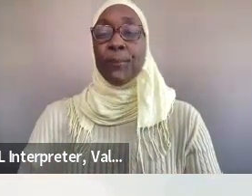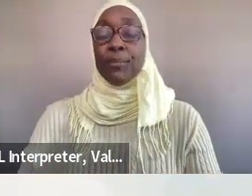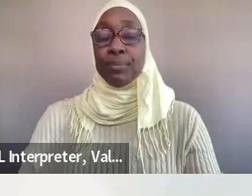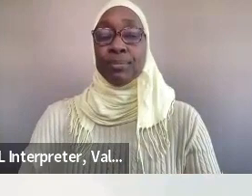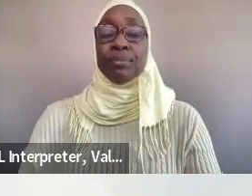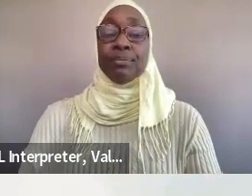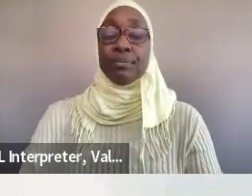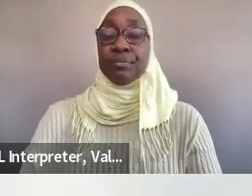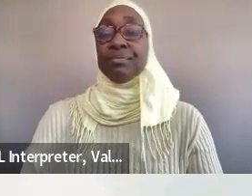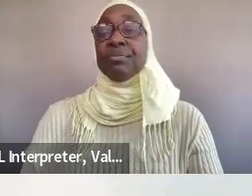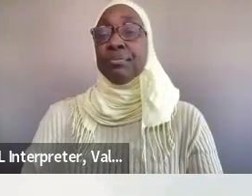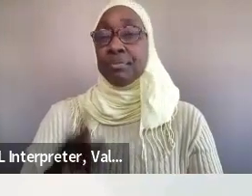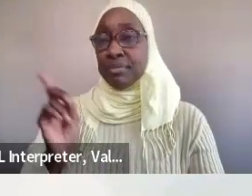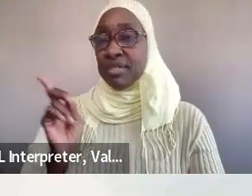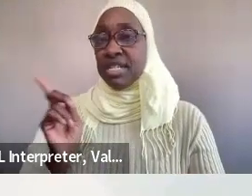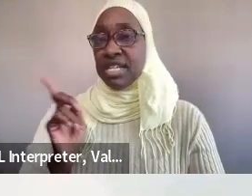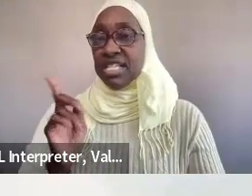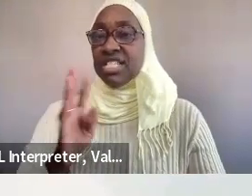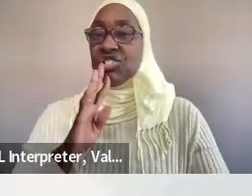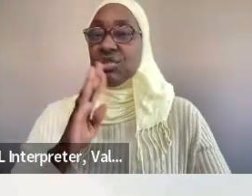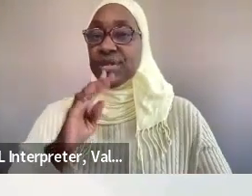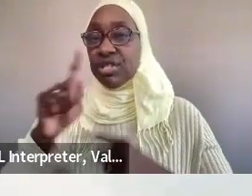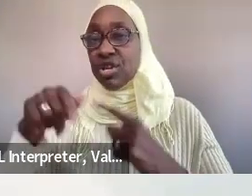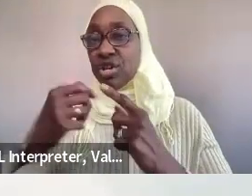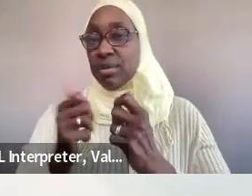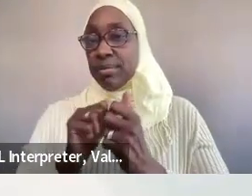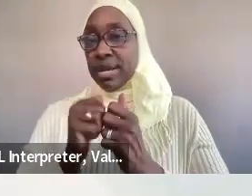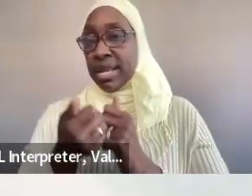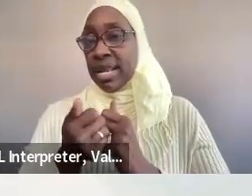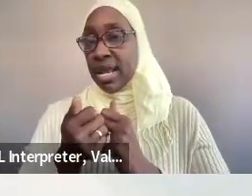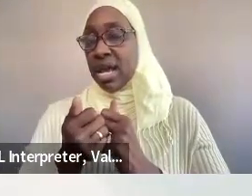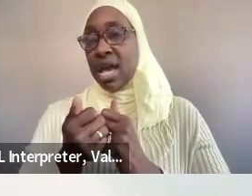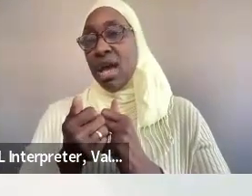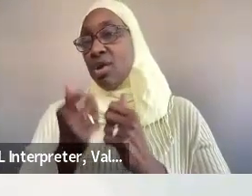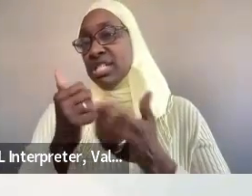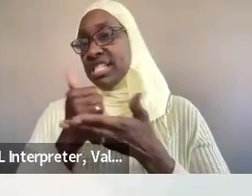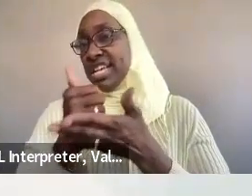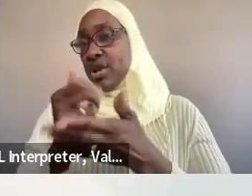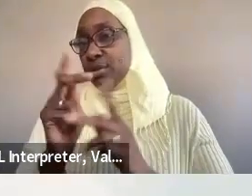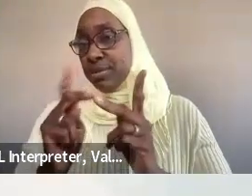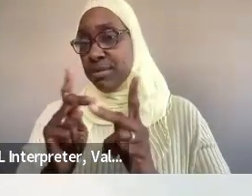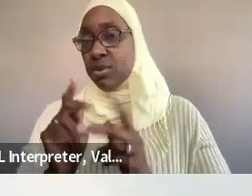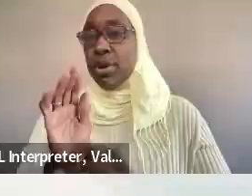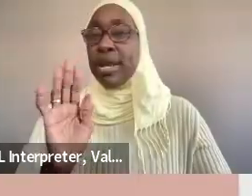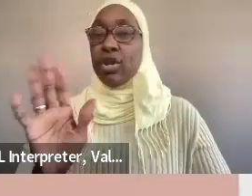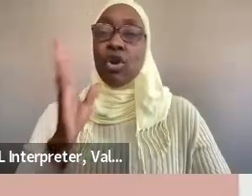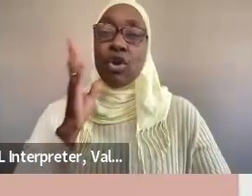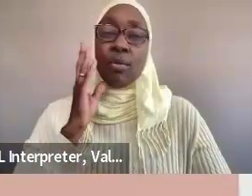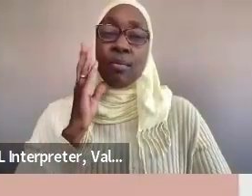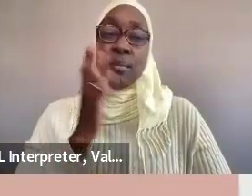be talking about how she helped people and her personal experience with suicide prevention.